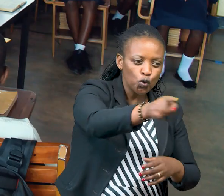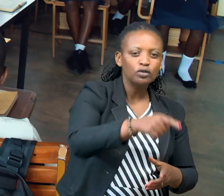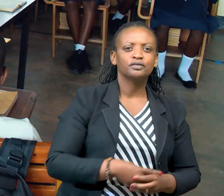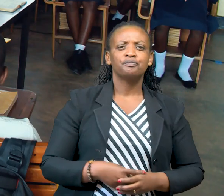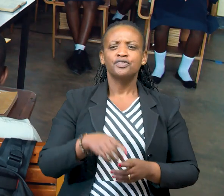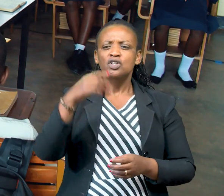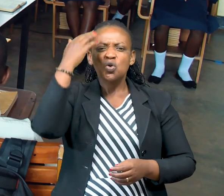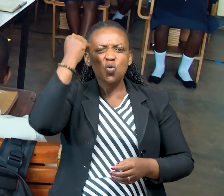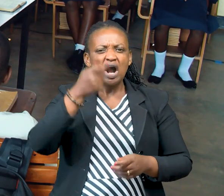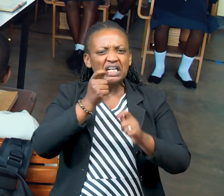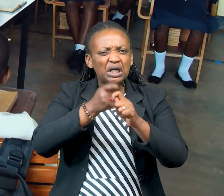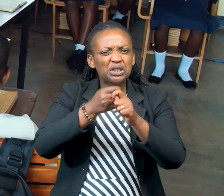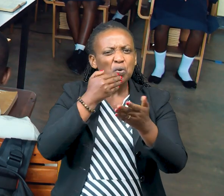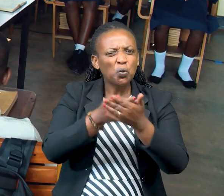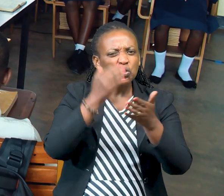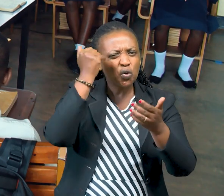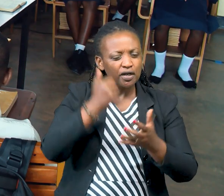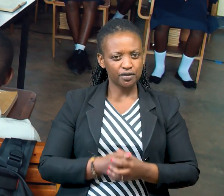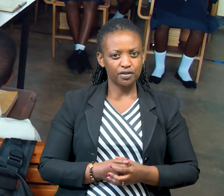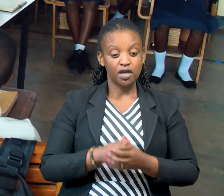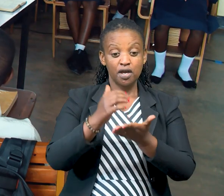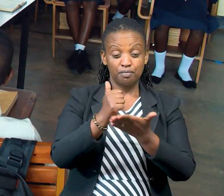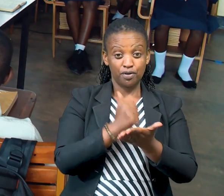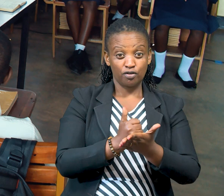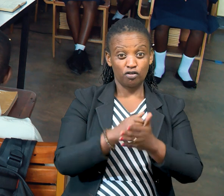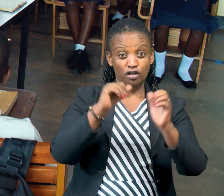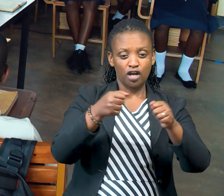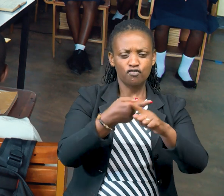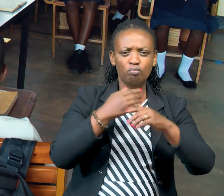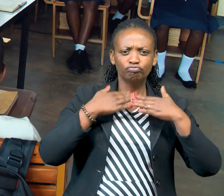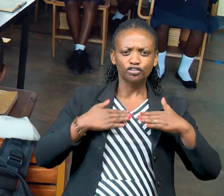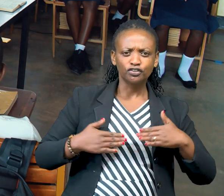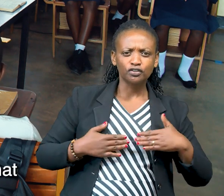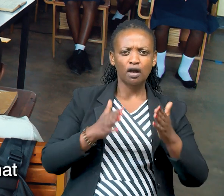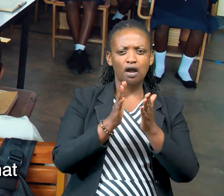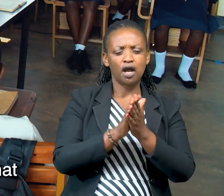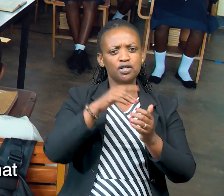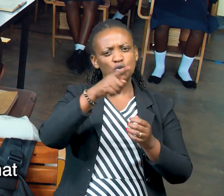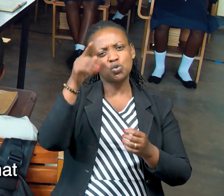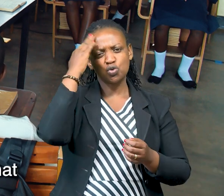you. Why do you think eggs are good? Eggs are good because they are source of proteins and